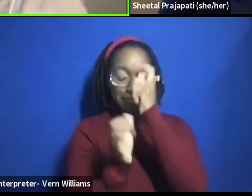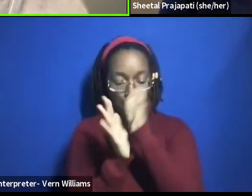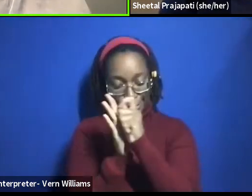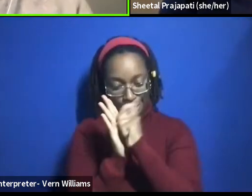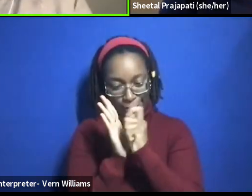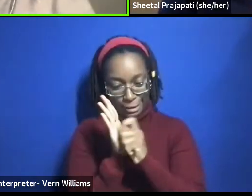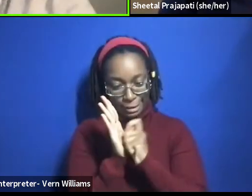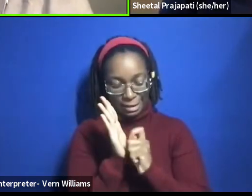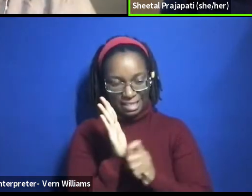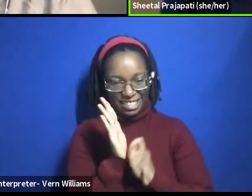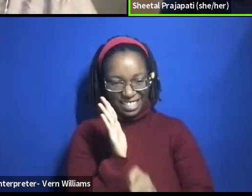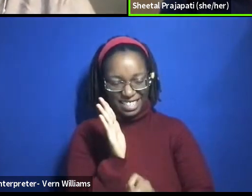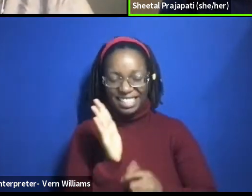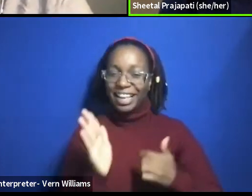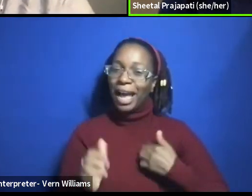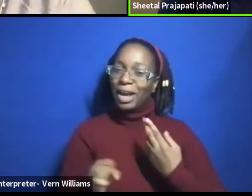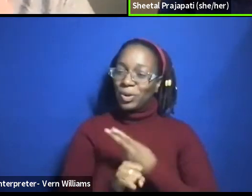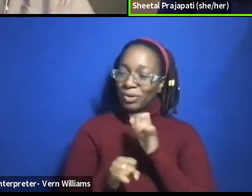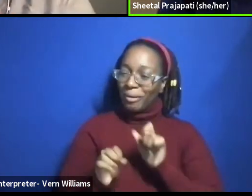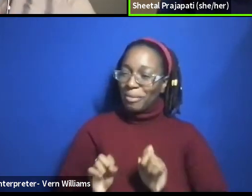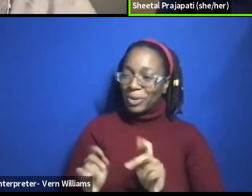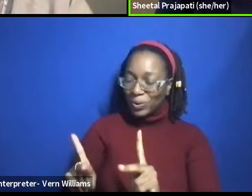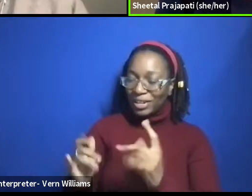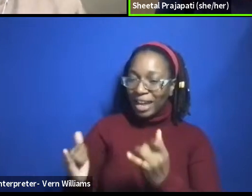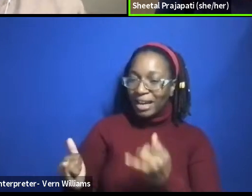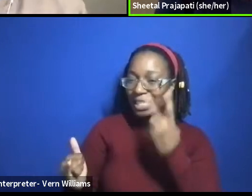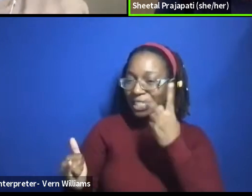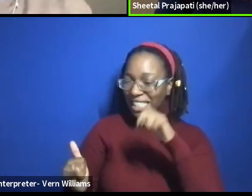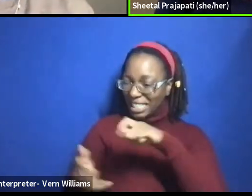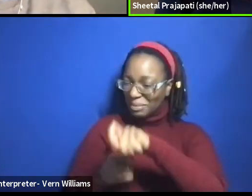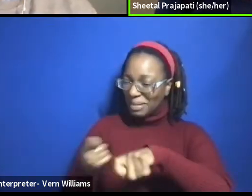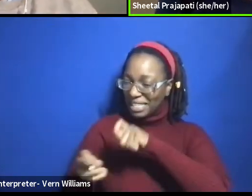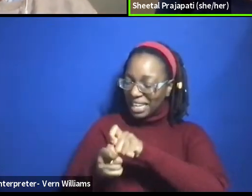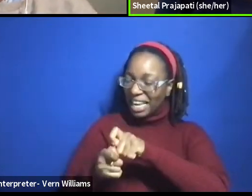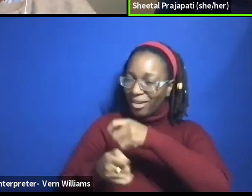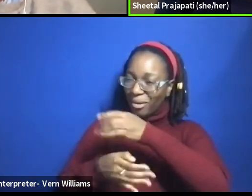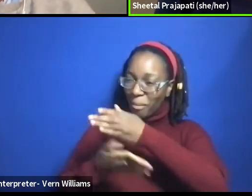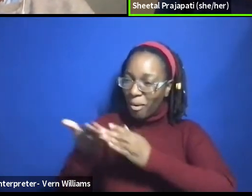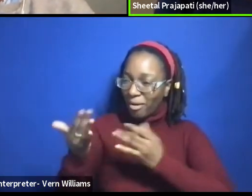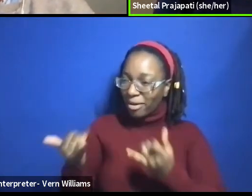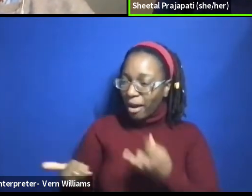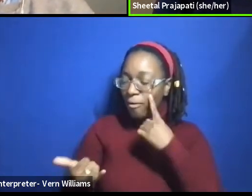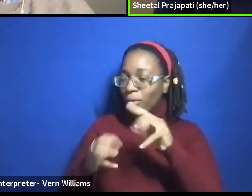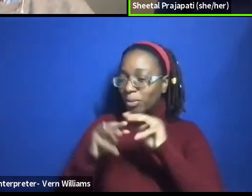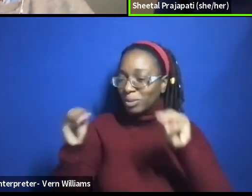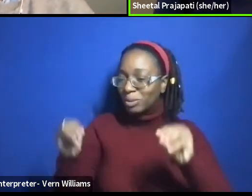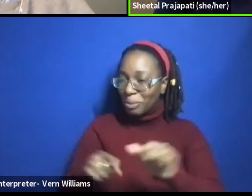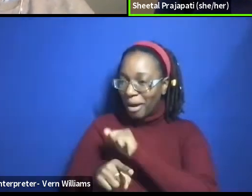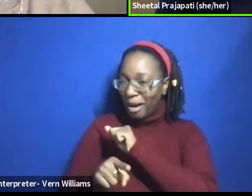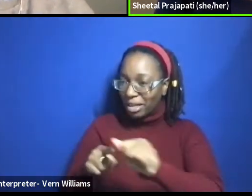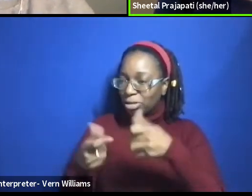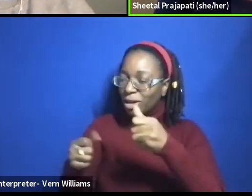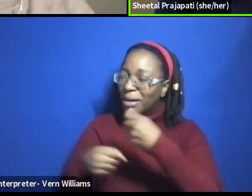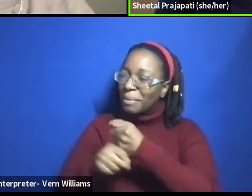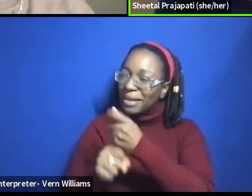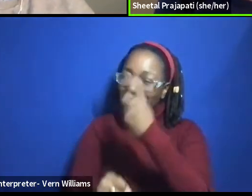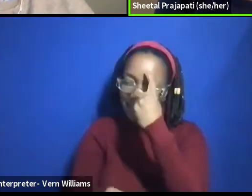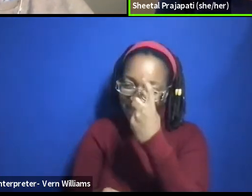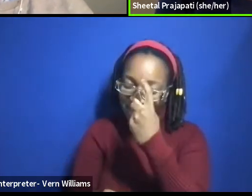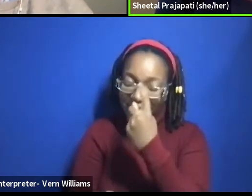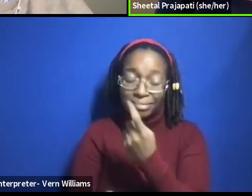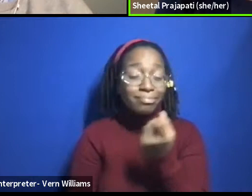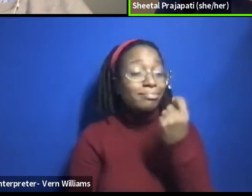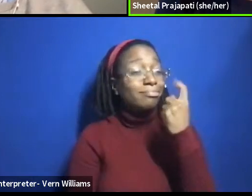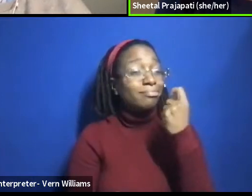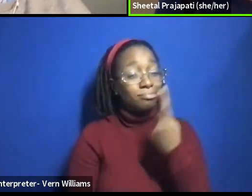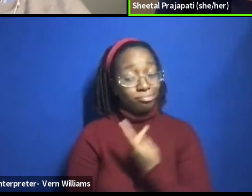your time in this particular space of a museum practice. And both Pablo and I come